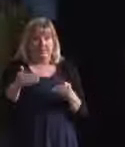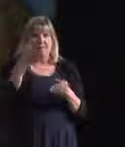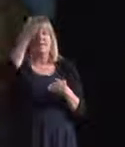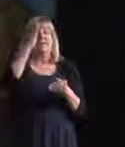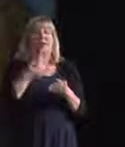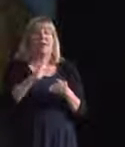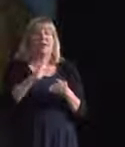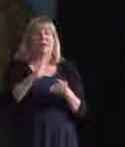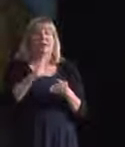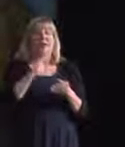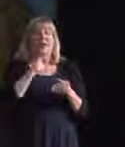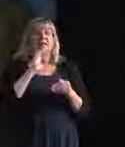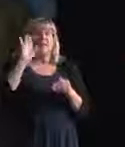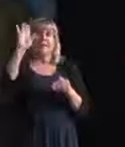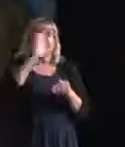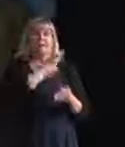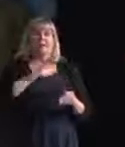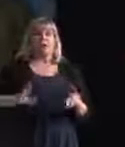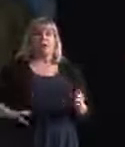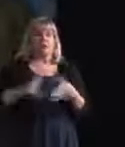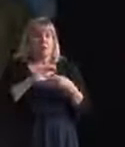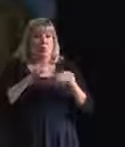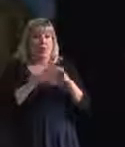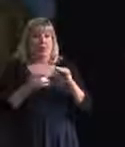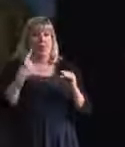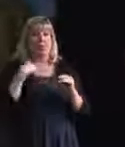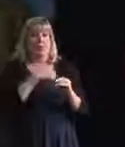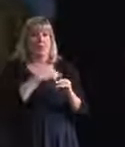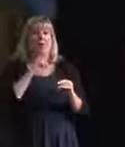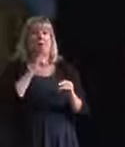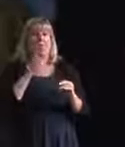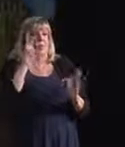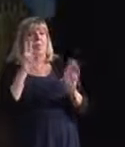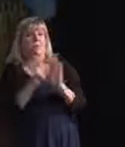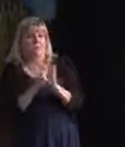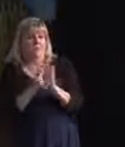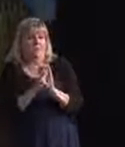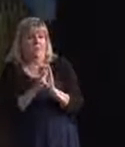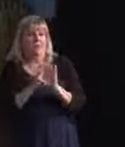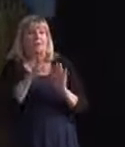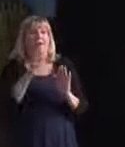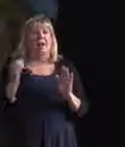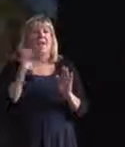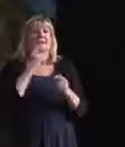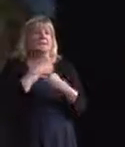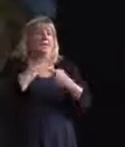God is the author of this Christian story, and we are its bearers and its witnesses and its